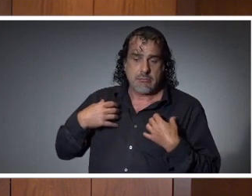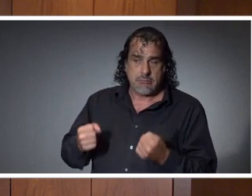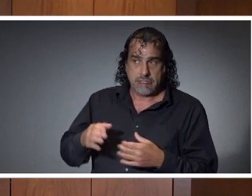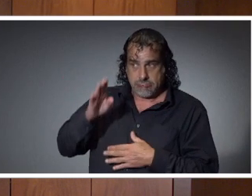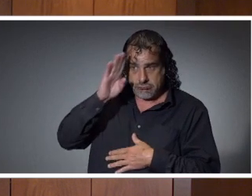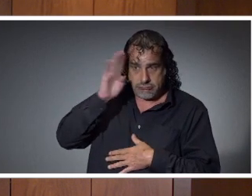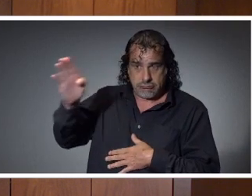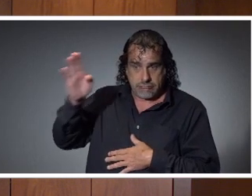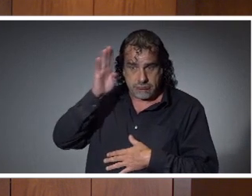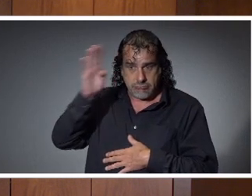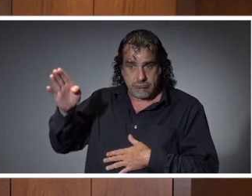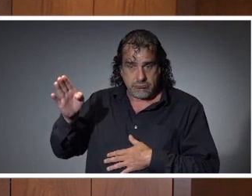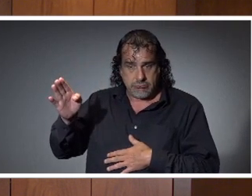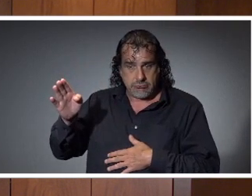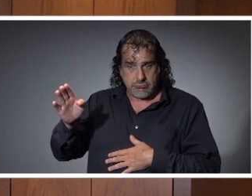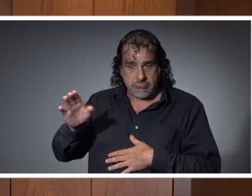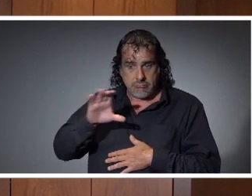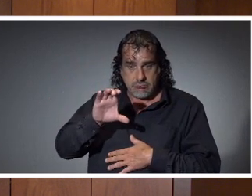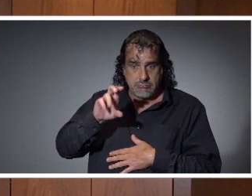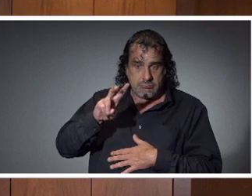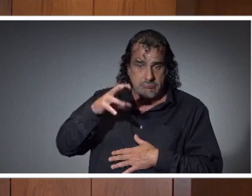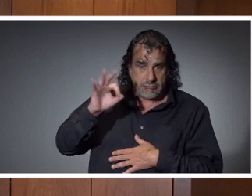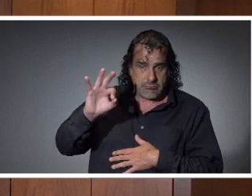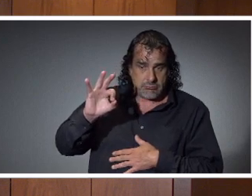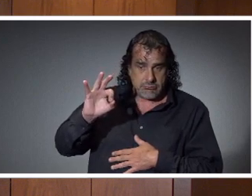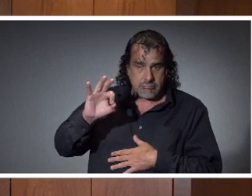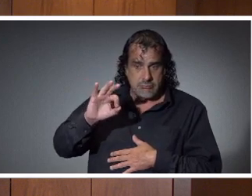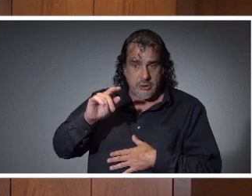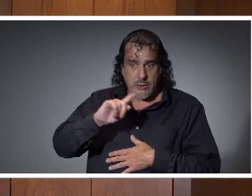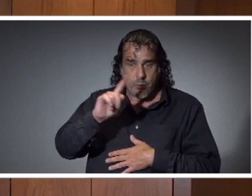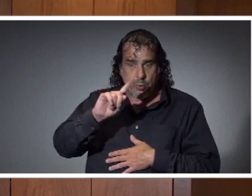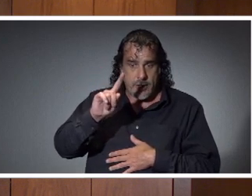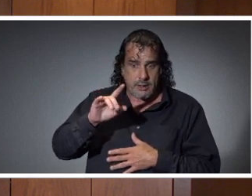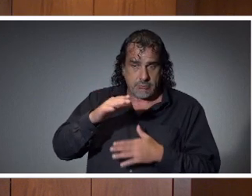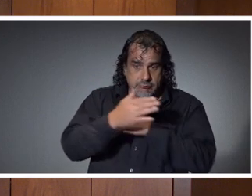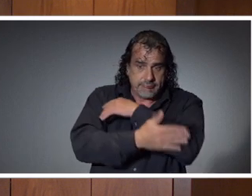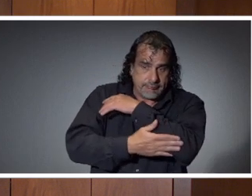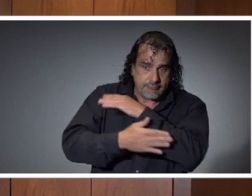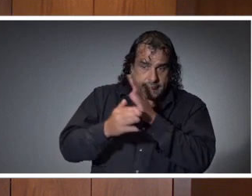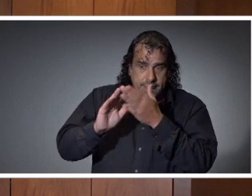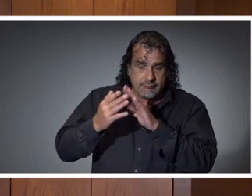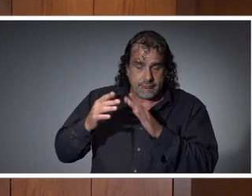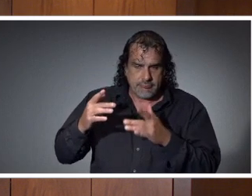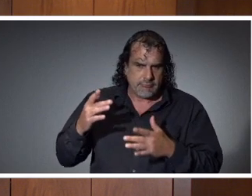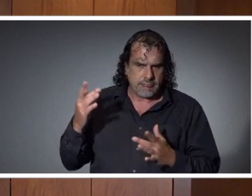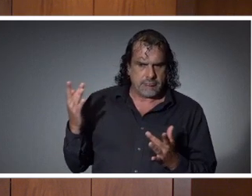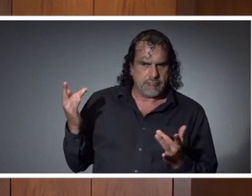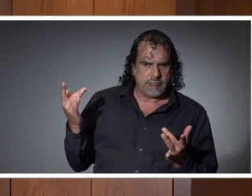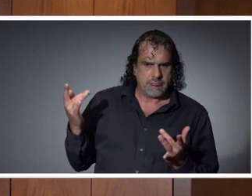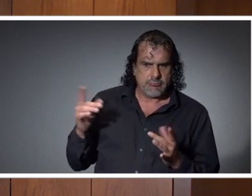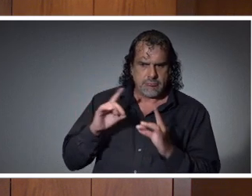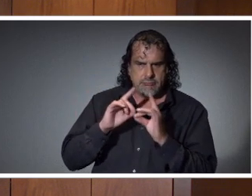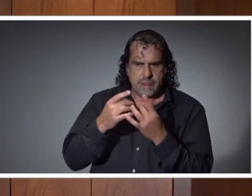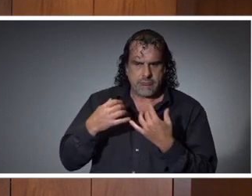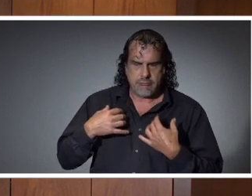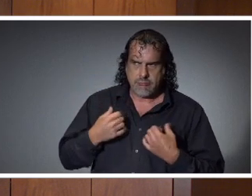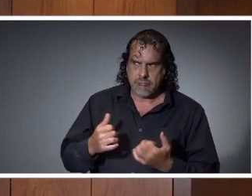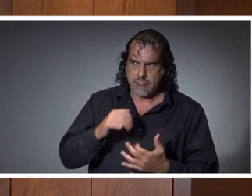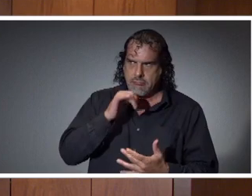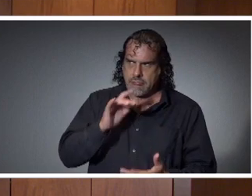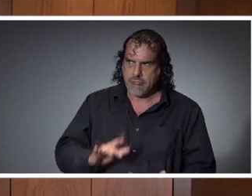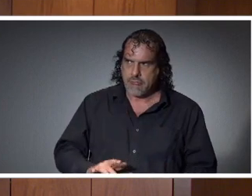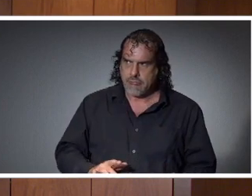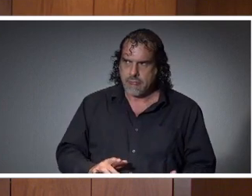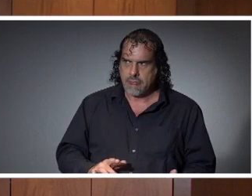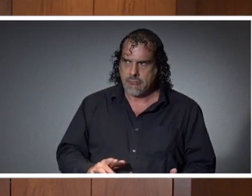their coronavirus cases and the locations of outbreaks, why is the department not going to just